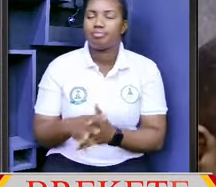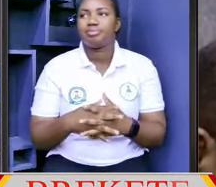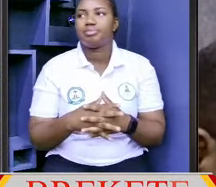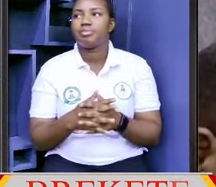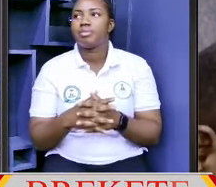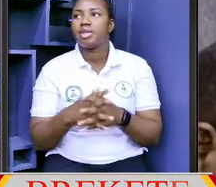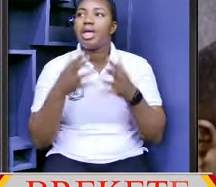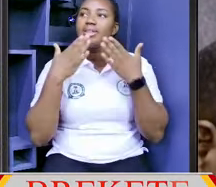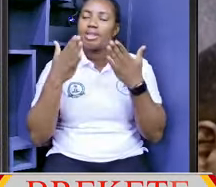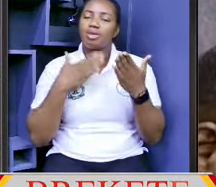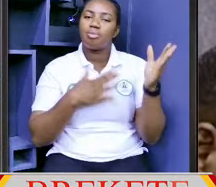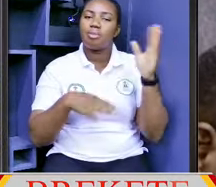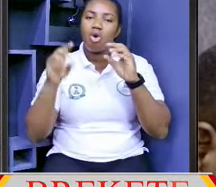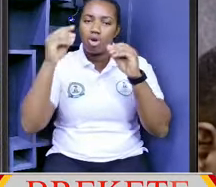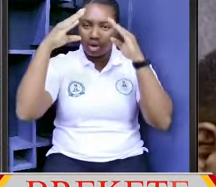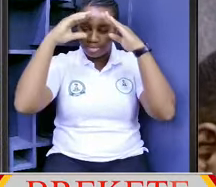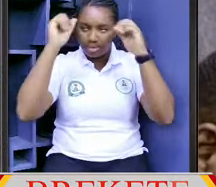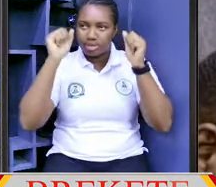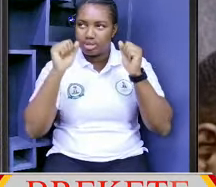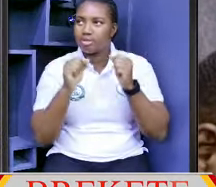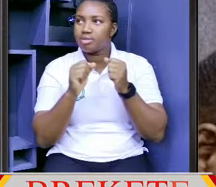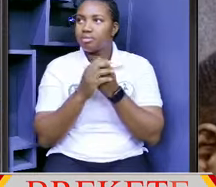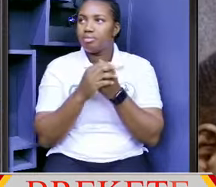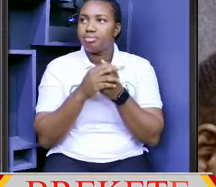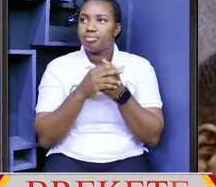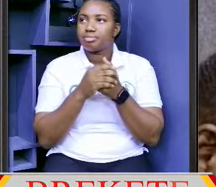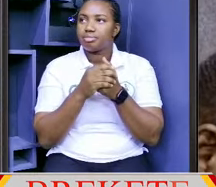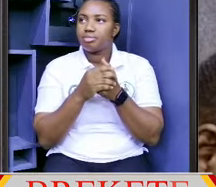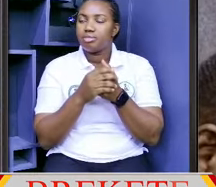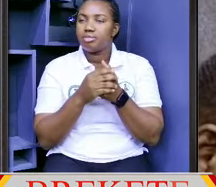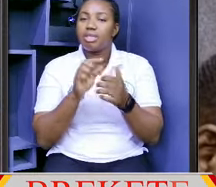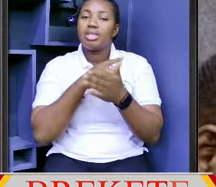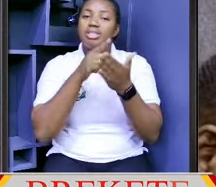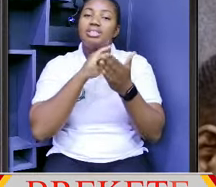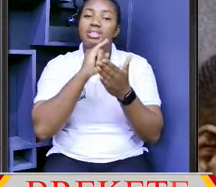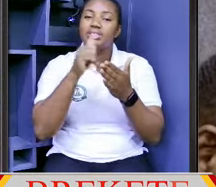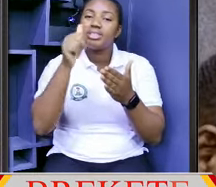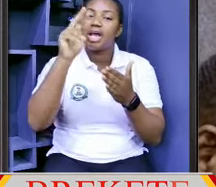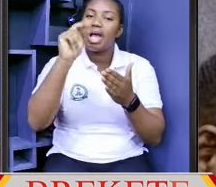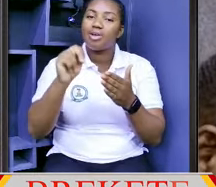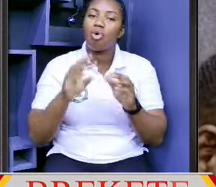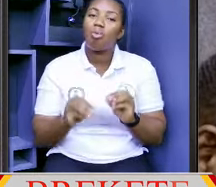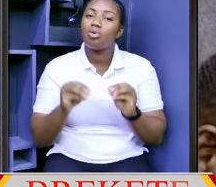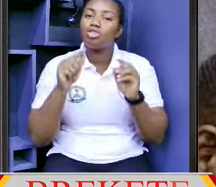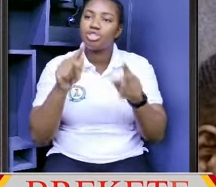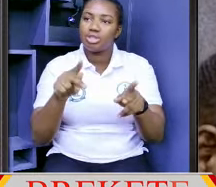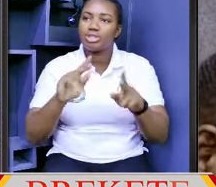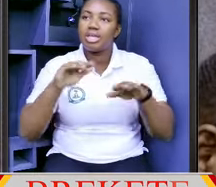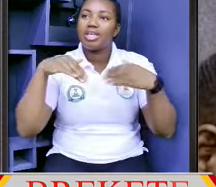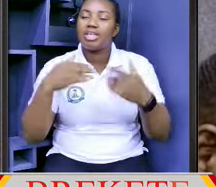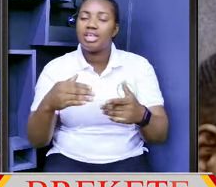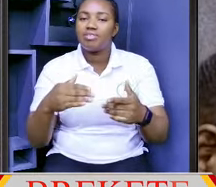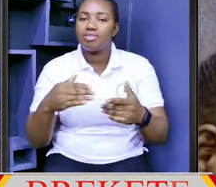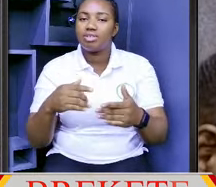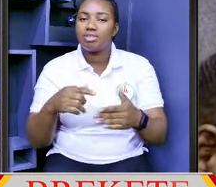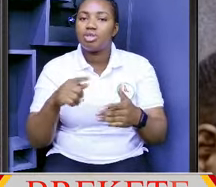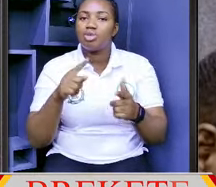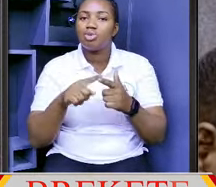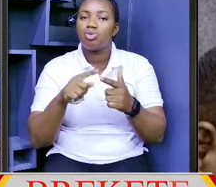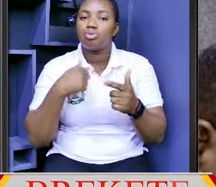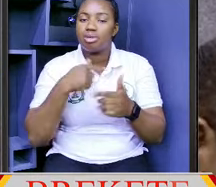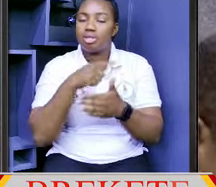Thank you so much, my ordinary president. This is an opportunity given to me this morning by ordinary